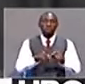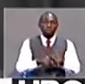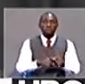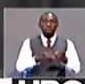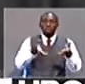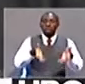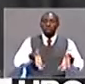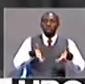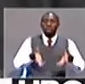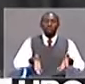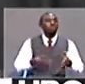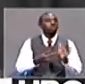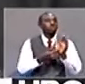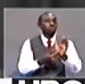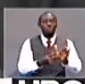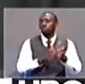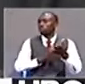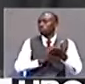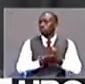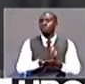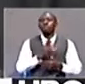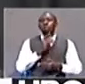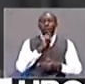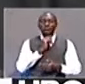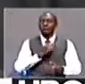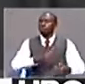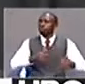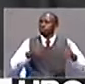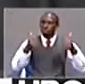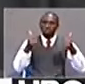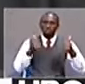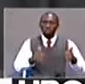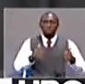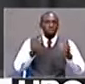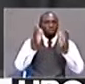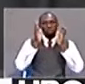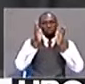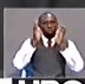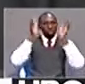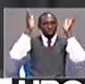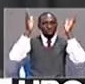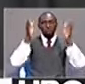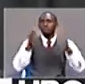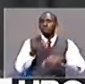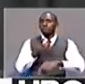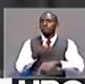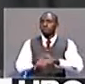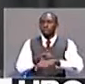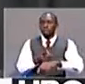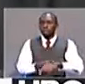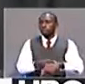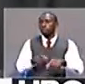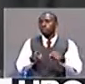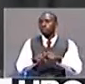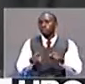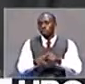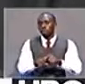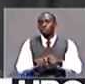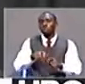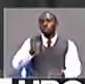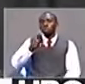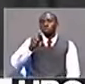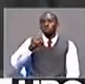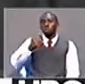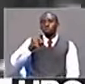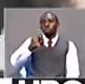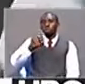testify that a great man lived once at a time when Dr. Right Honorable Ruhakana Rugunda was the Prime Minister of this country.